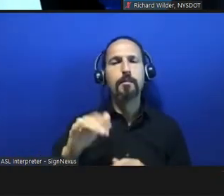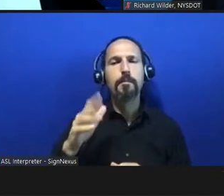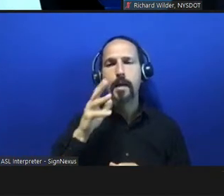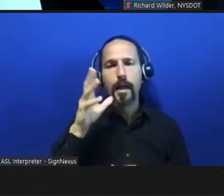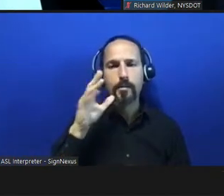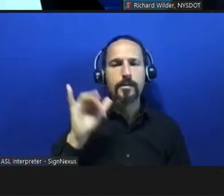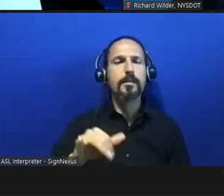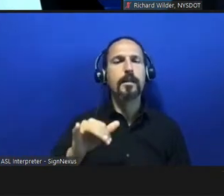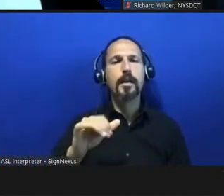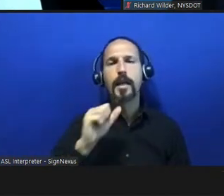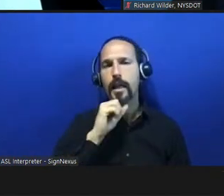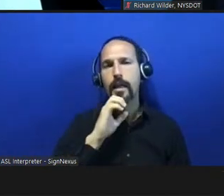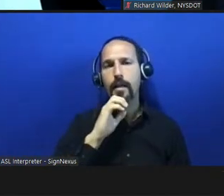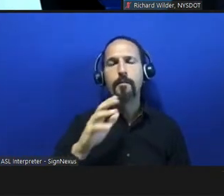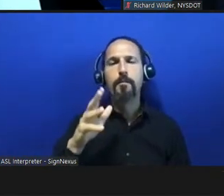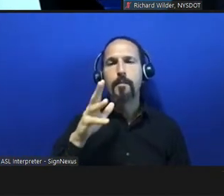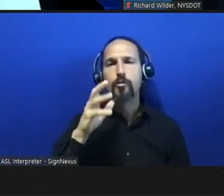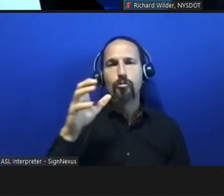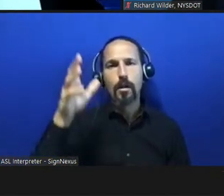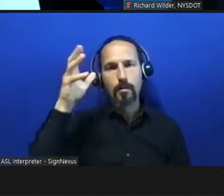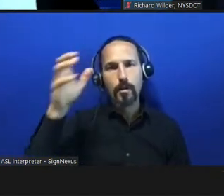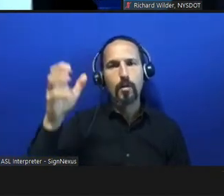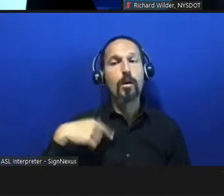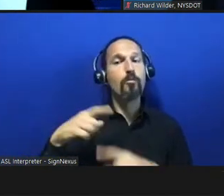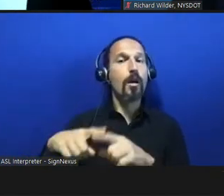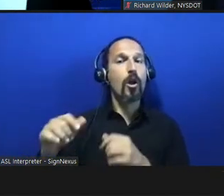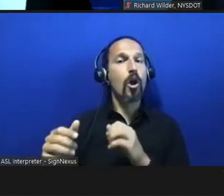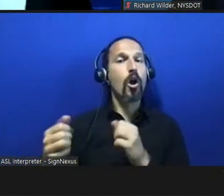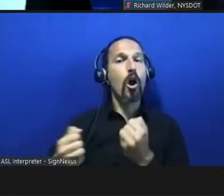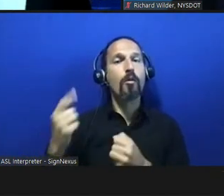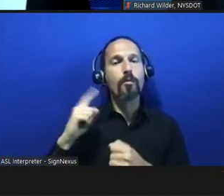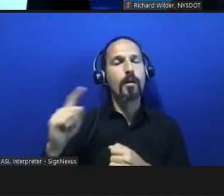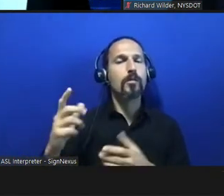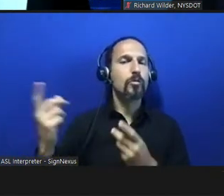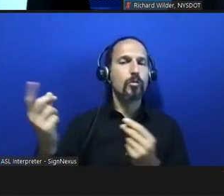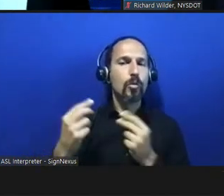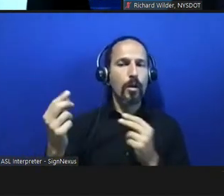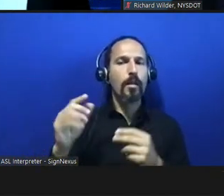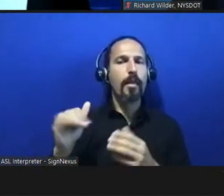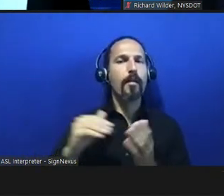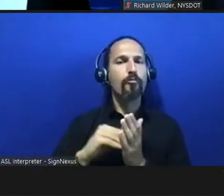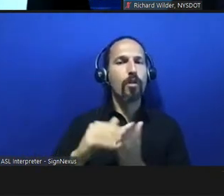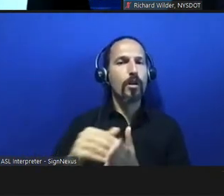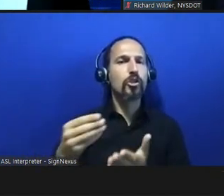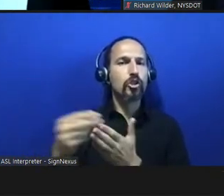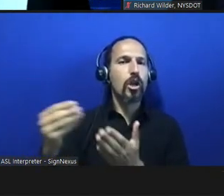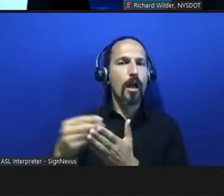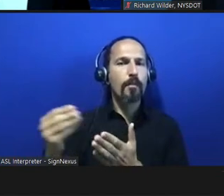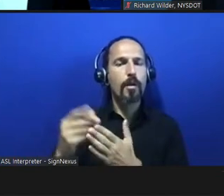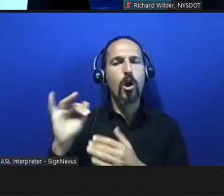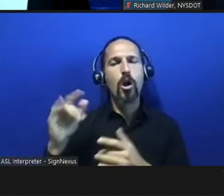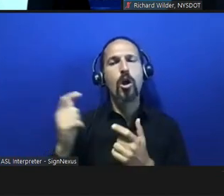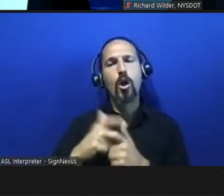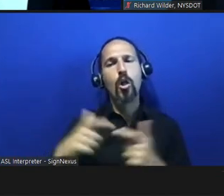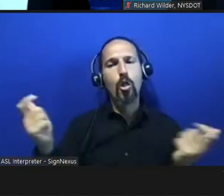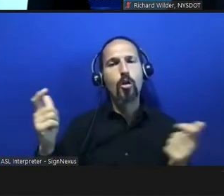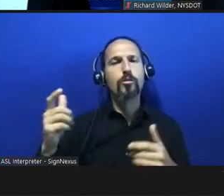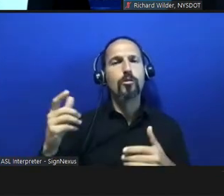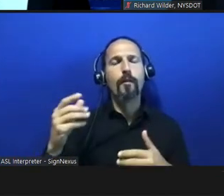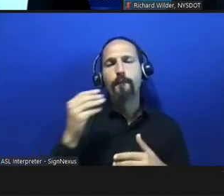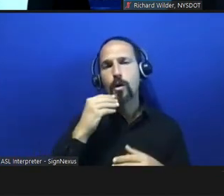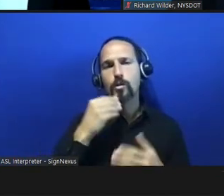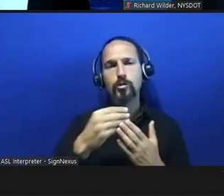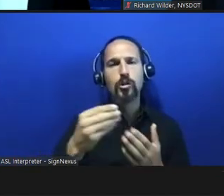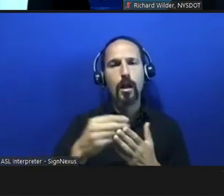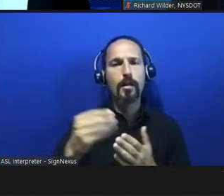grandparents we've relied on our Karma our whole life because we run errands all together like frequent shopping trips for large quantities of groceries